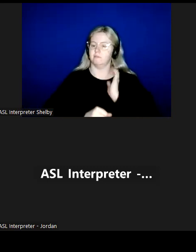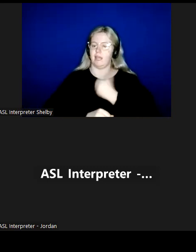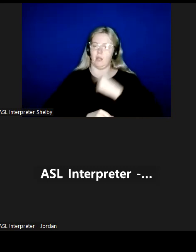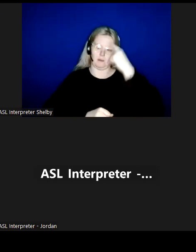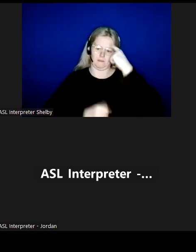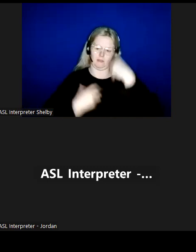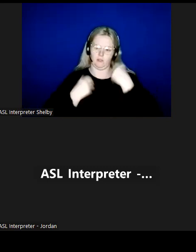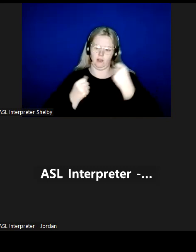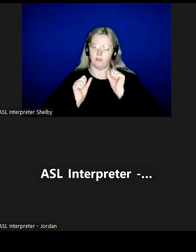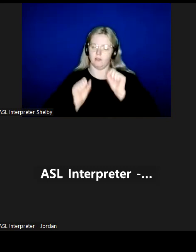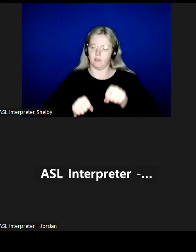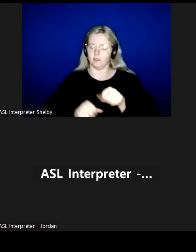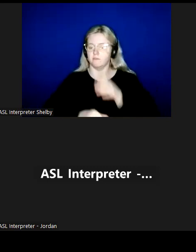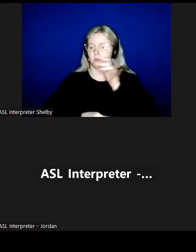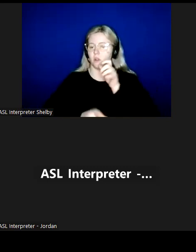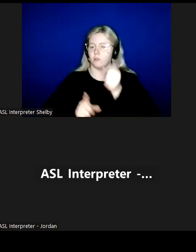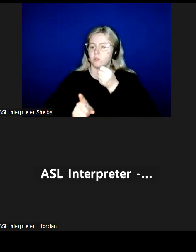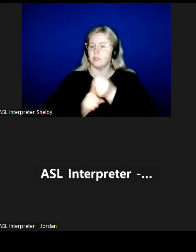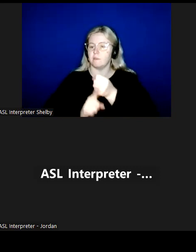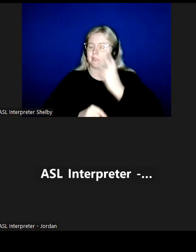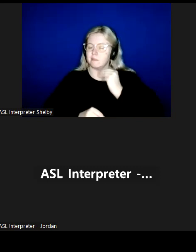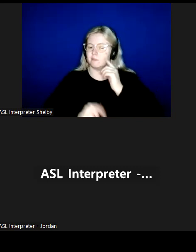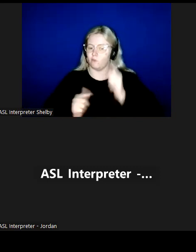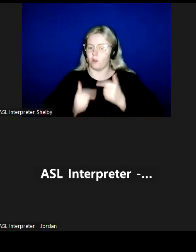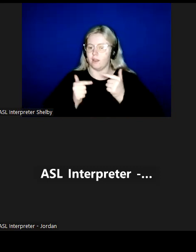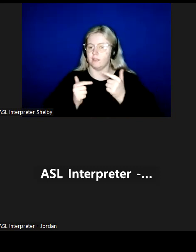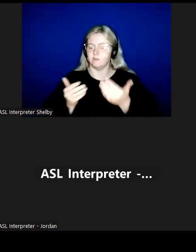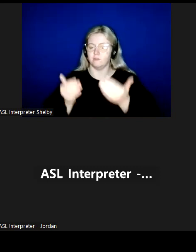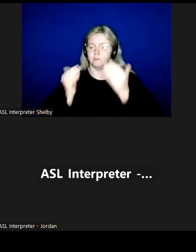experiences in life. Am I avoiding or denying my grief?